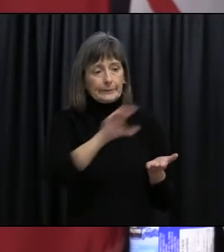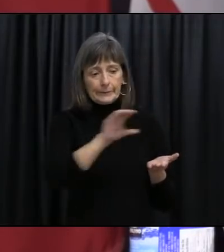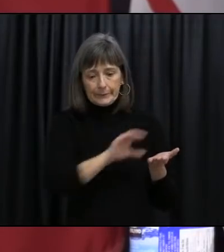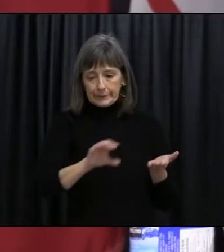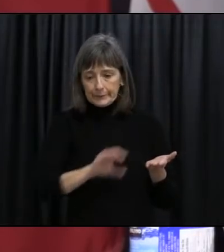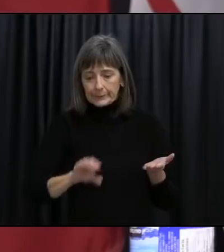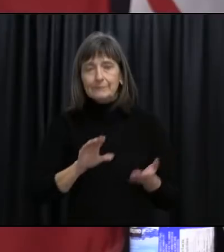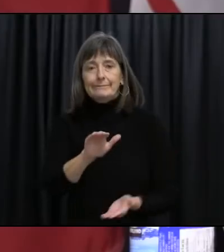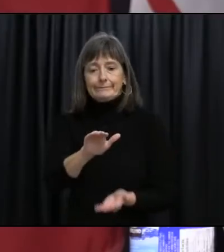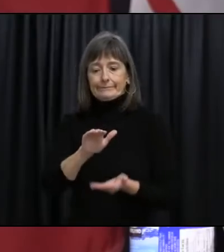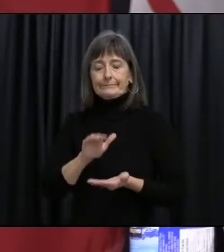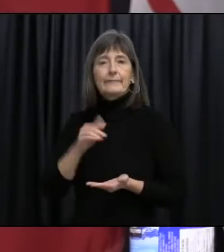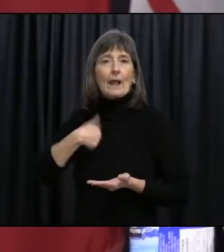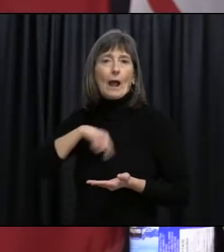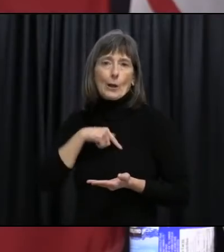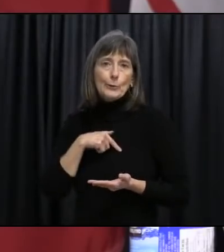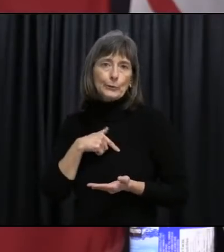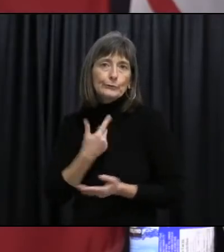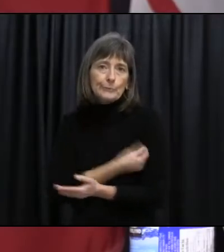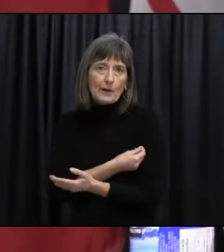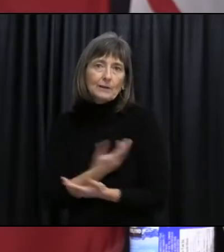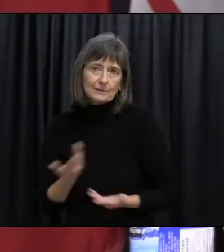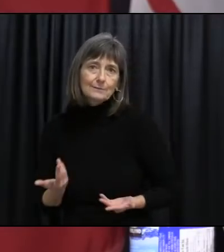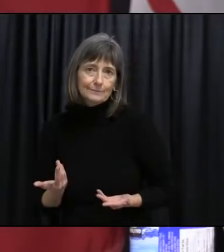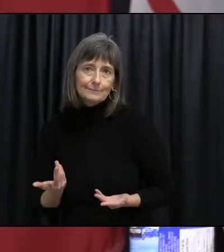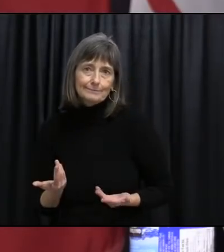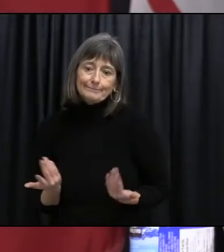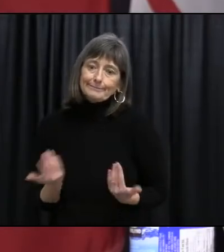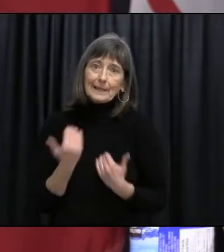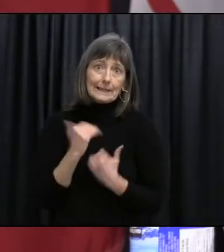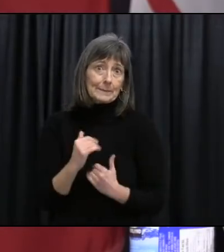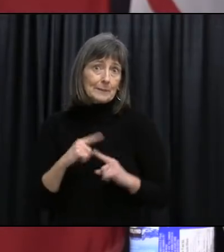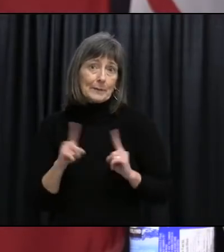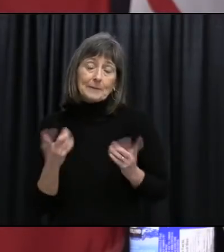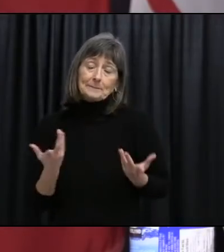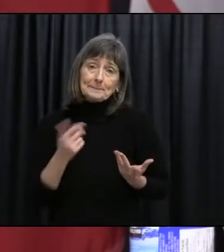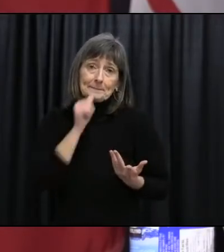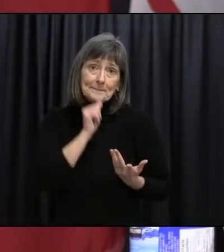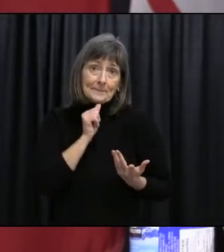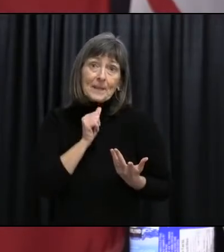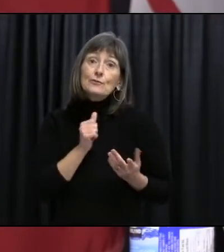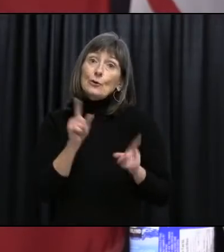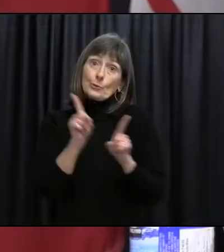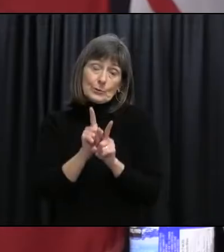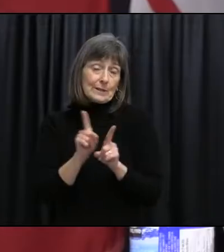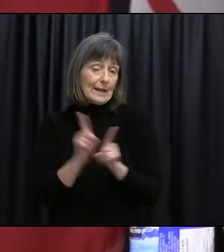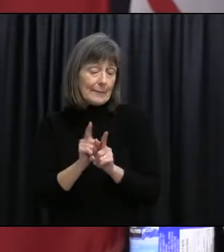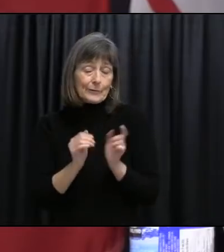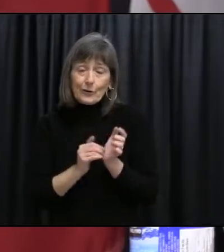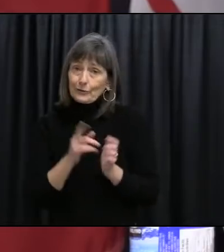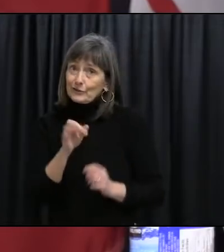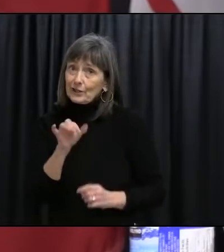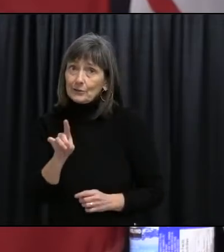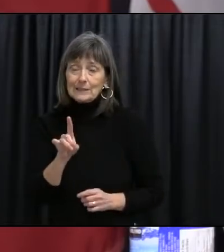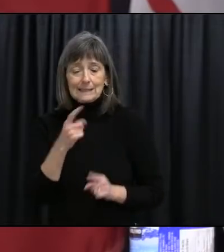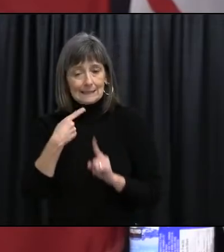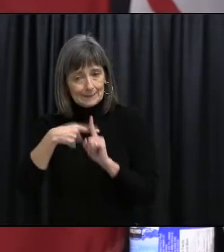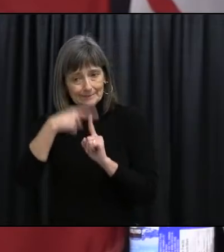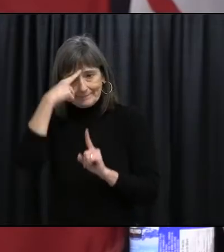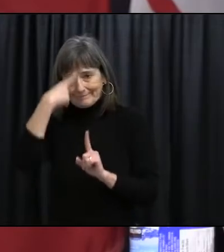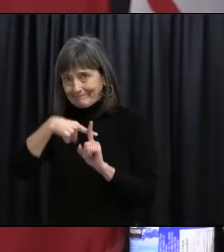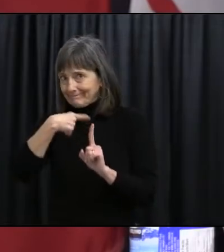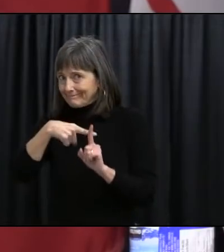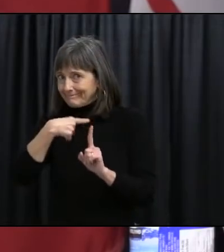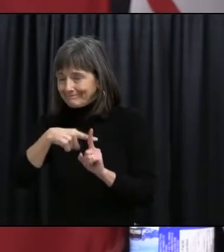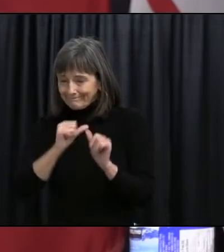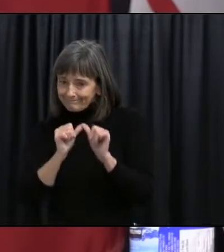again, I reiterate Dr. Fitzgerald's comments that we need to hold the line, we need to hold fast, and